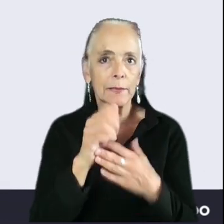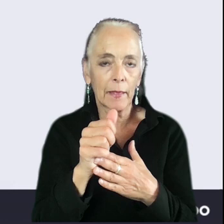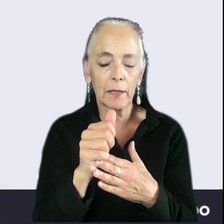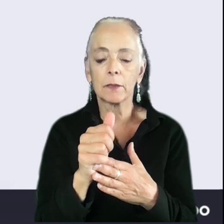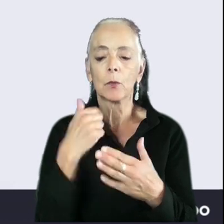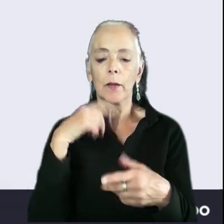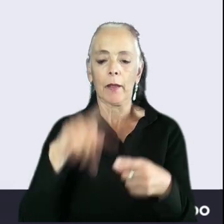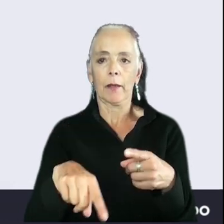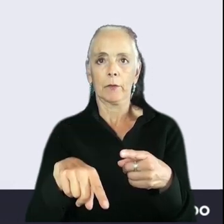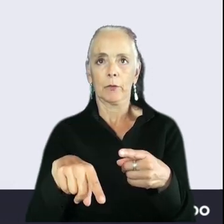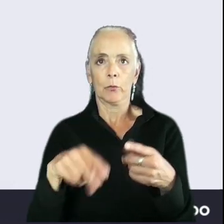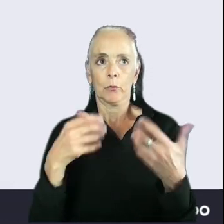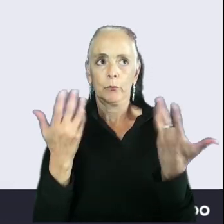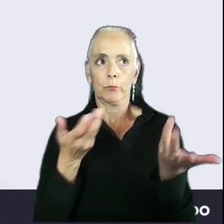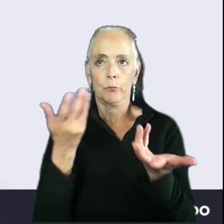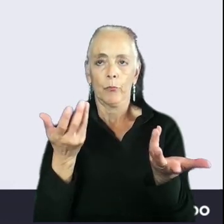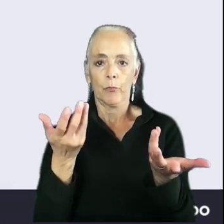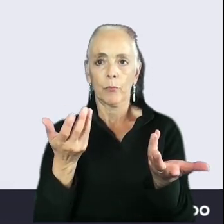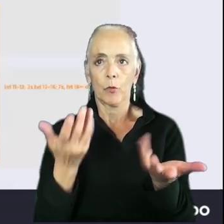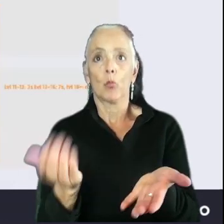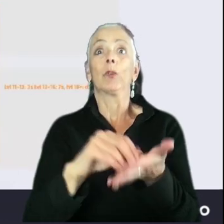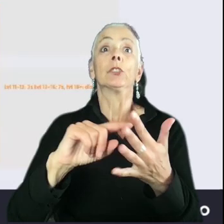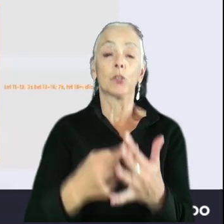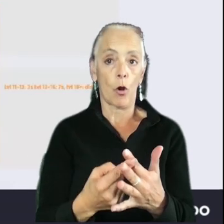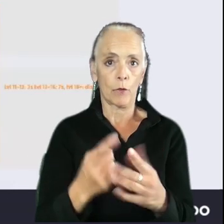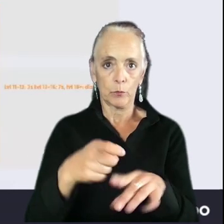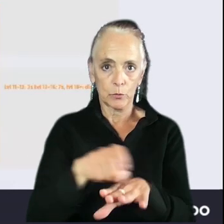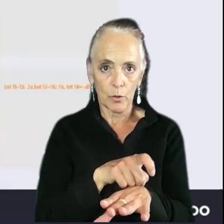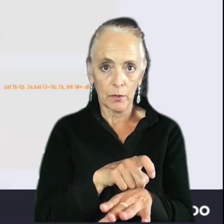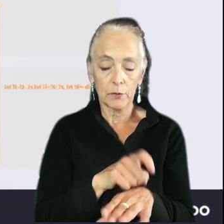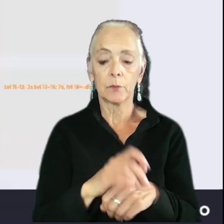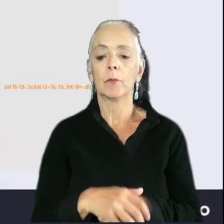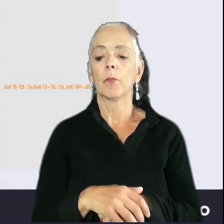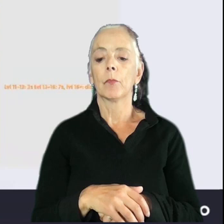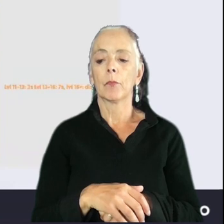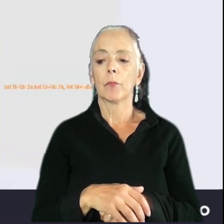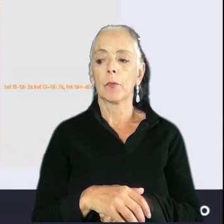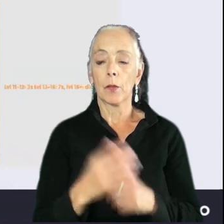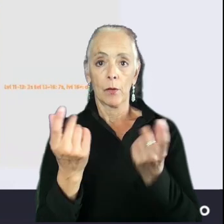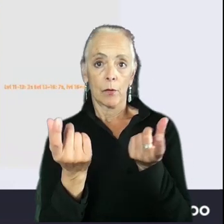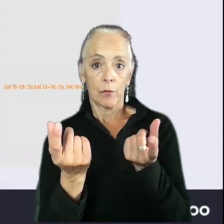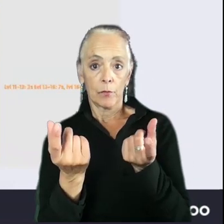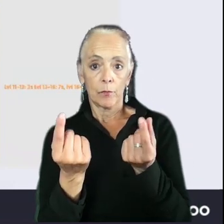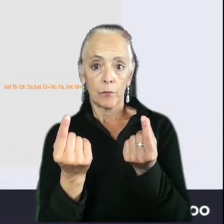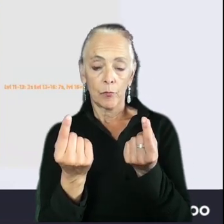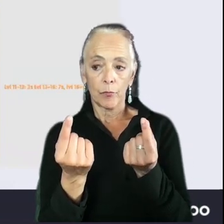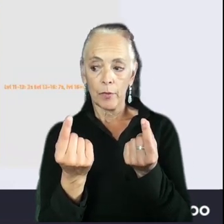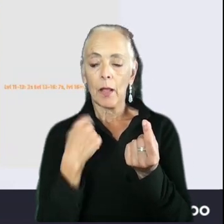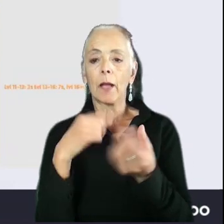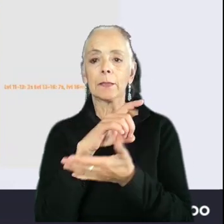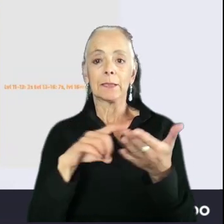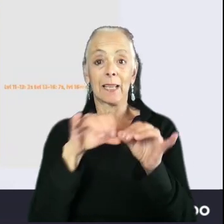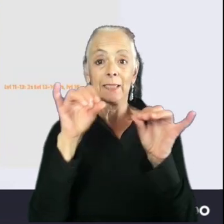i kind of i kind of had to restart this from from scratch so um i designed a